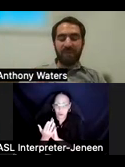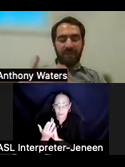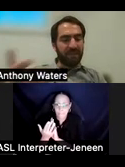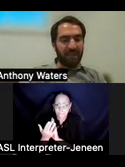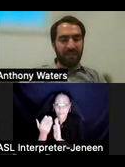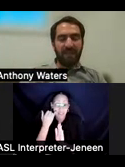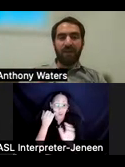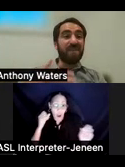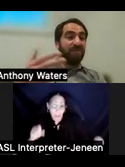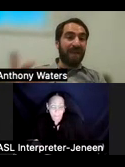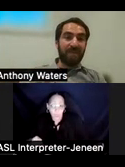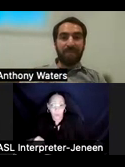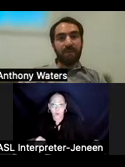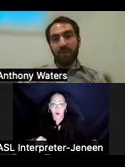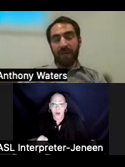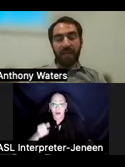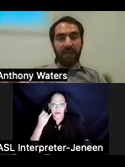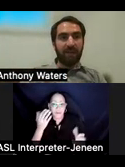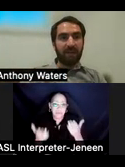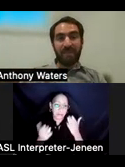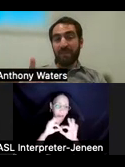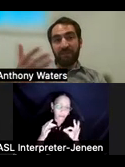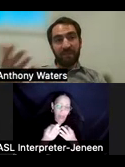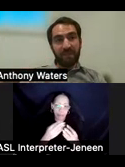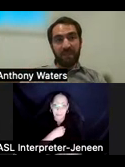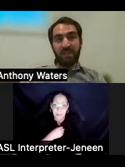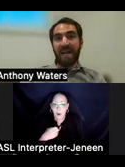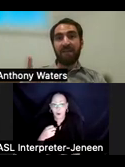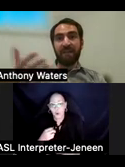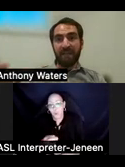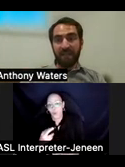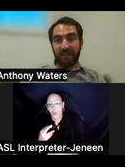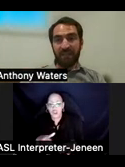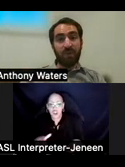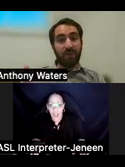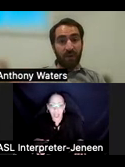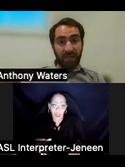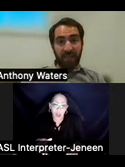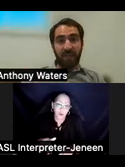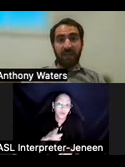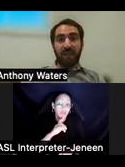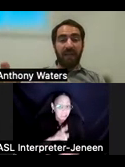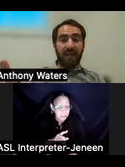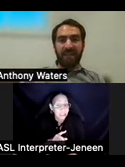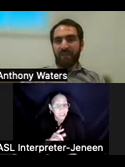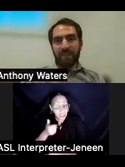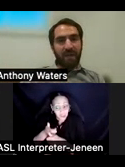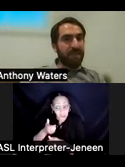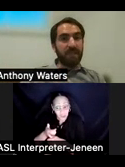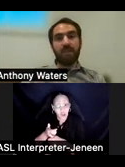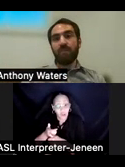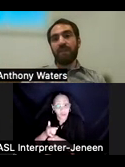to, and if it's a family member, especially if it's a child and you're their guardian, that